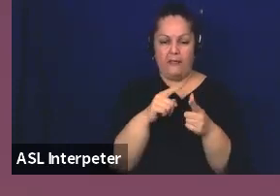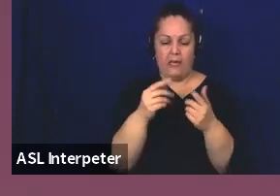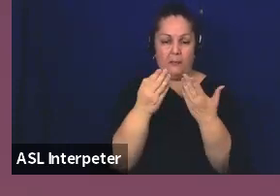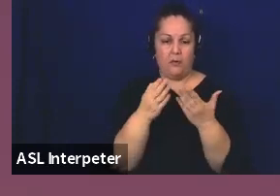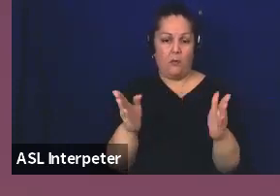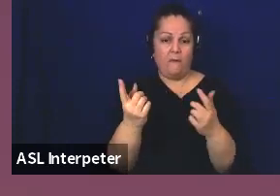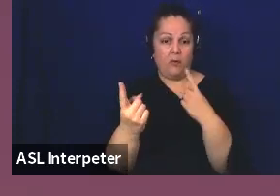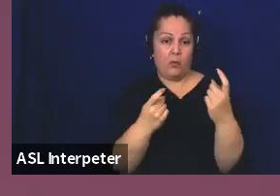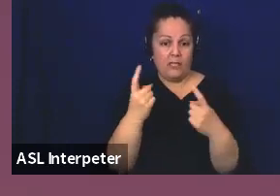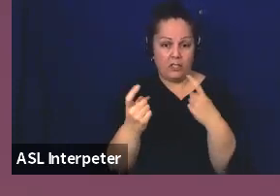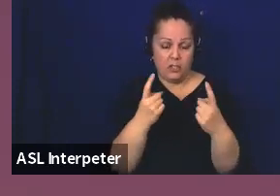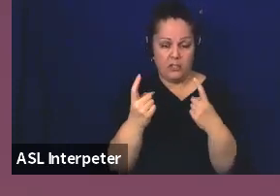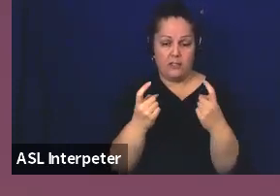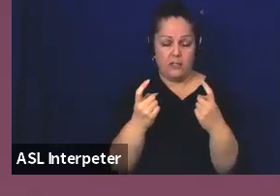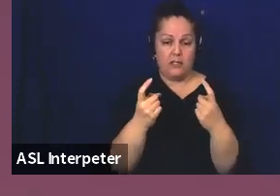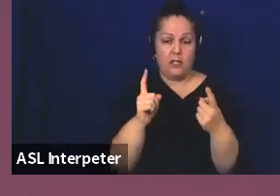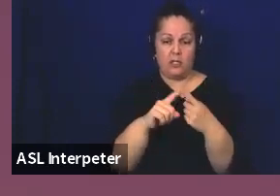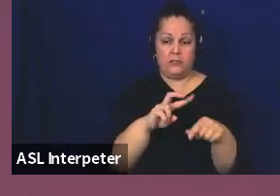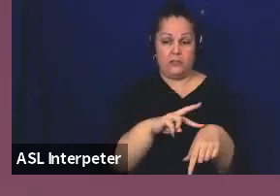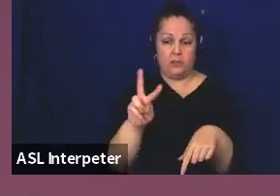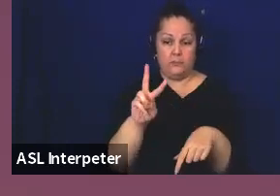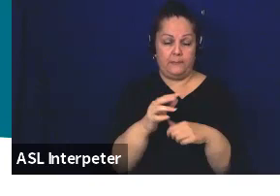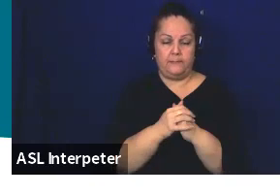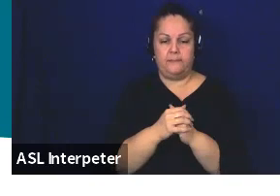to questions until 2 p.m.